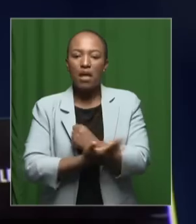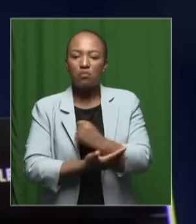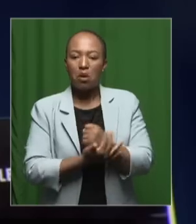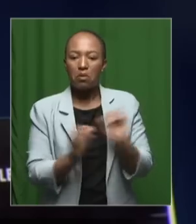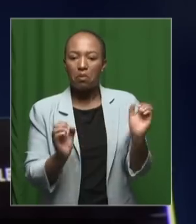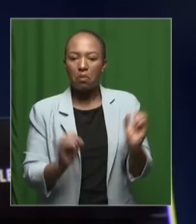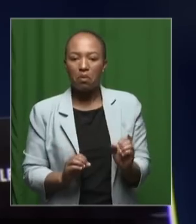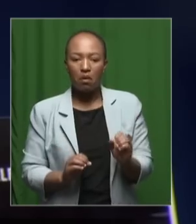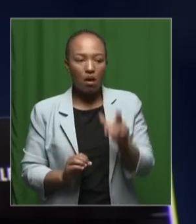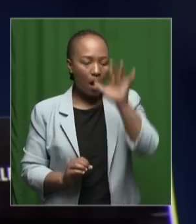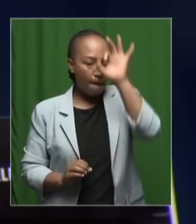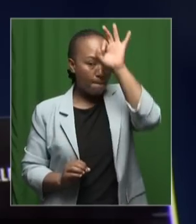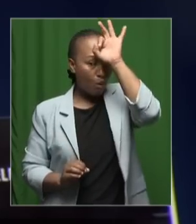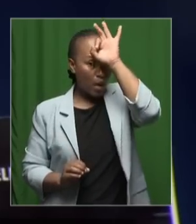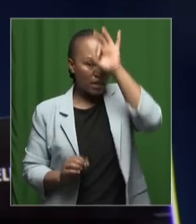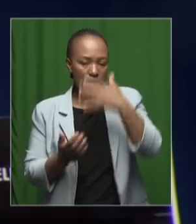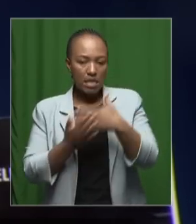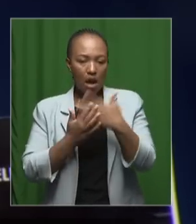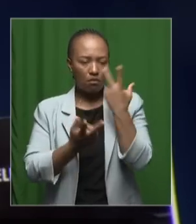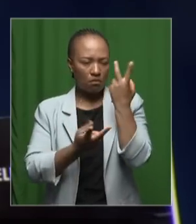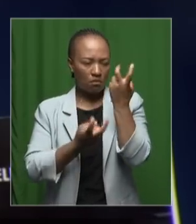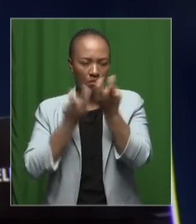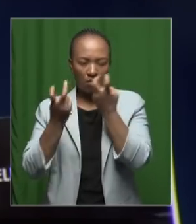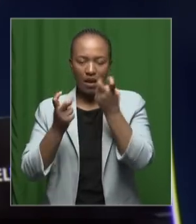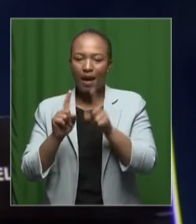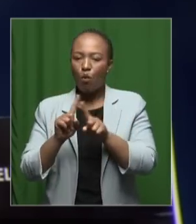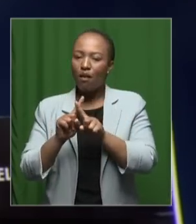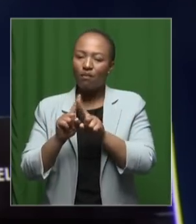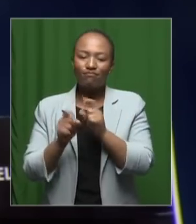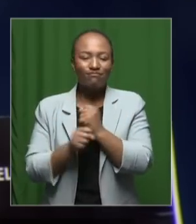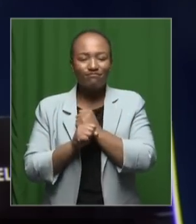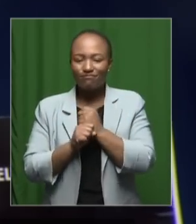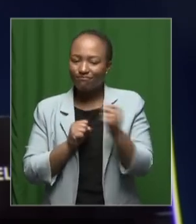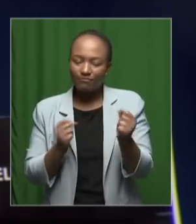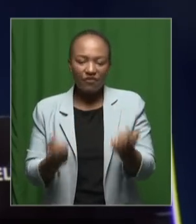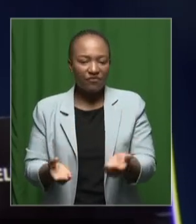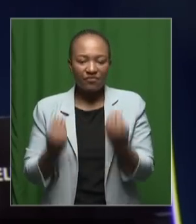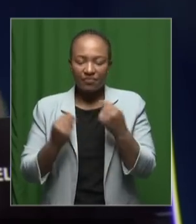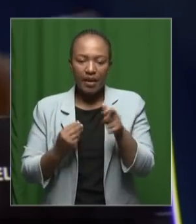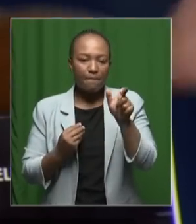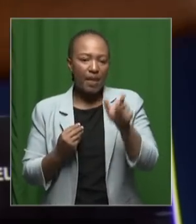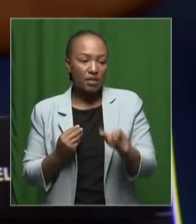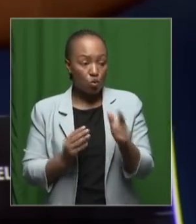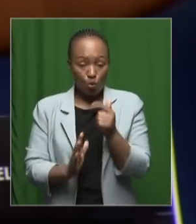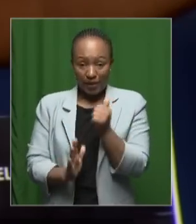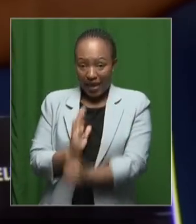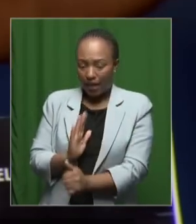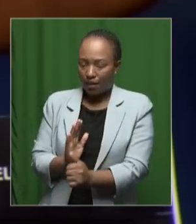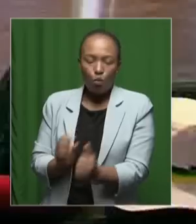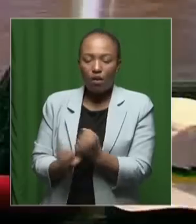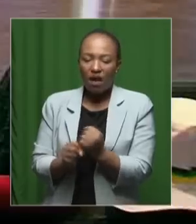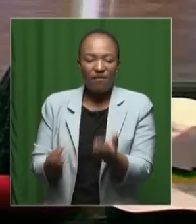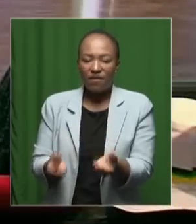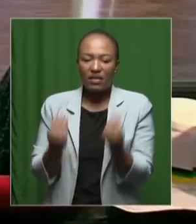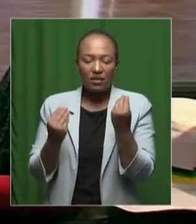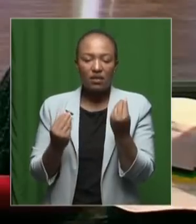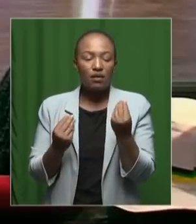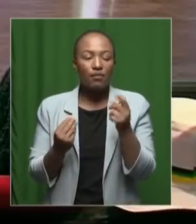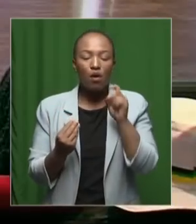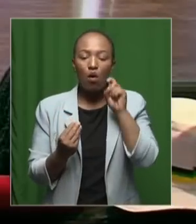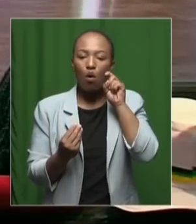chance in hell to find the person that killed any person. We saw it took an old